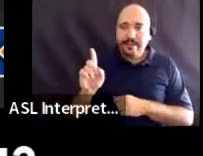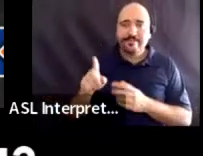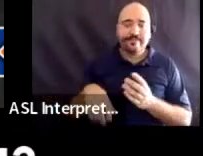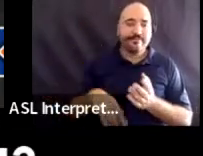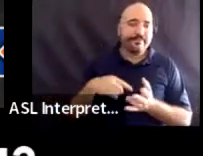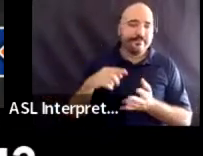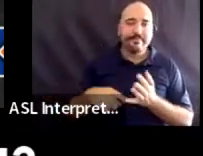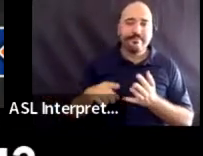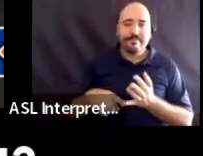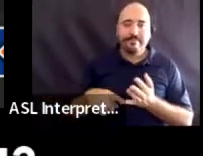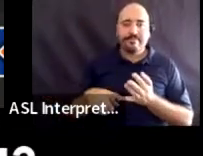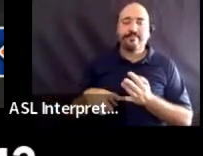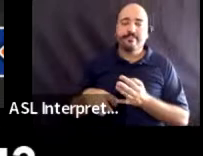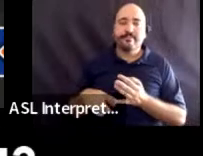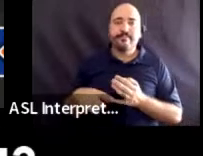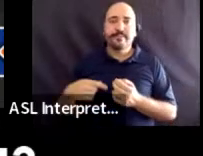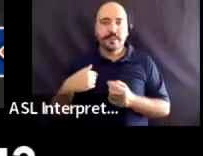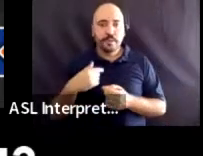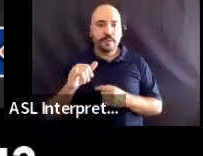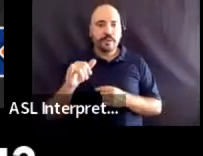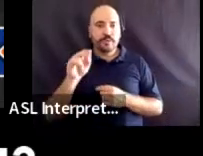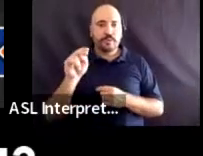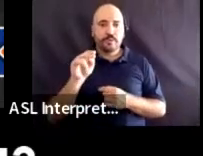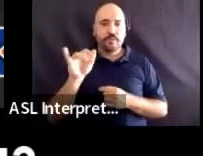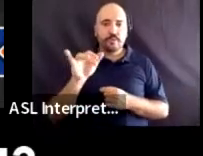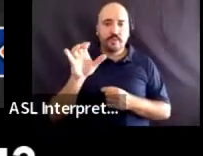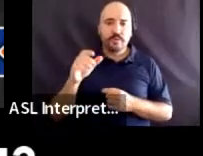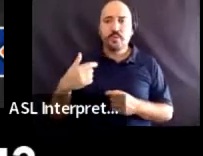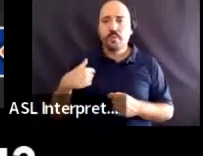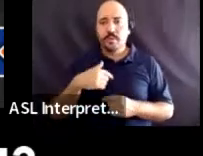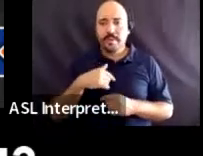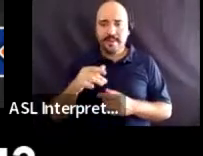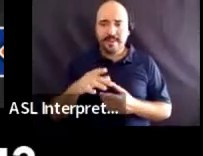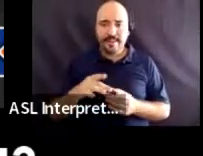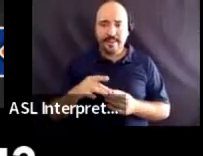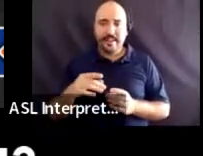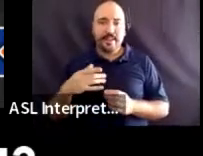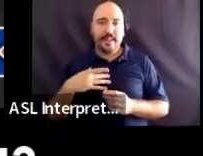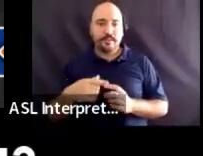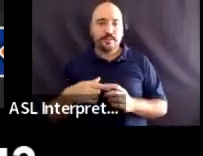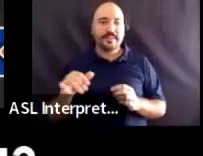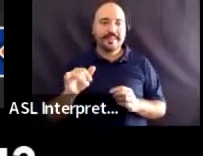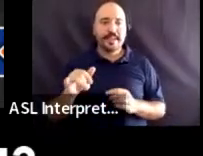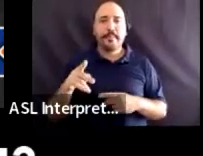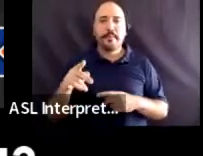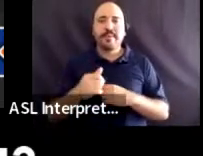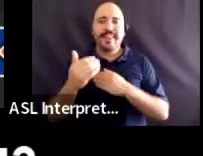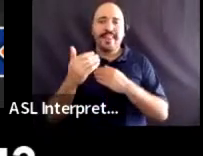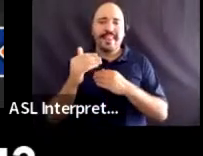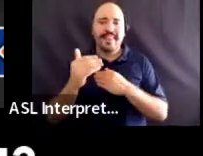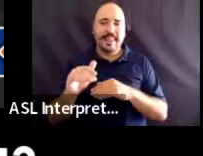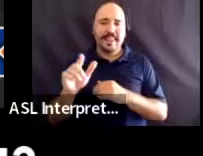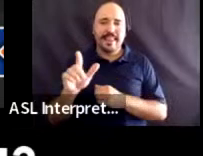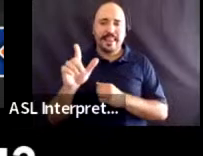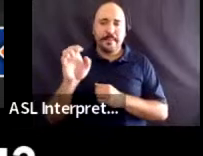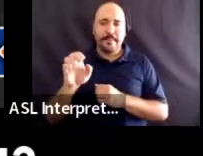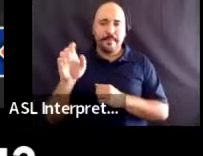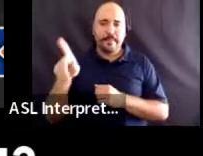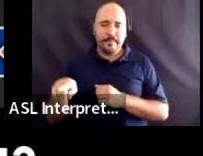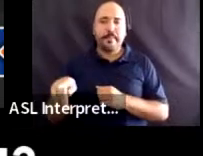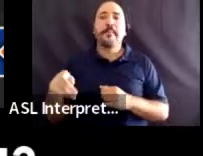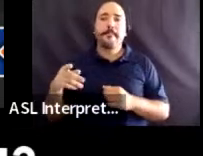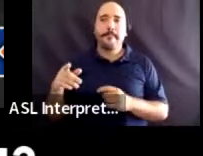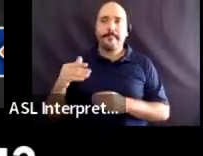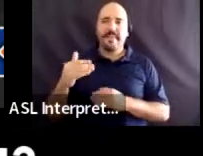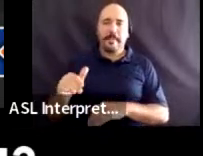And we also, since we are in New York City, we like to say that, you know, folks with limited English proficiencies as well could